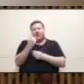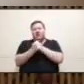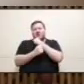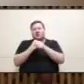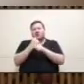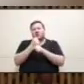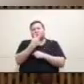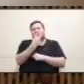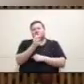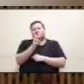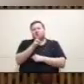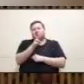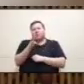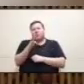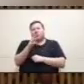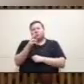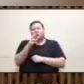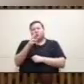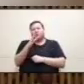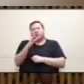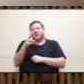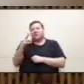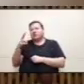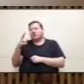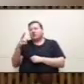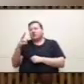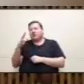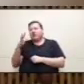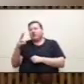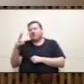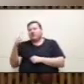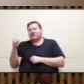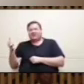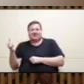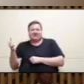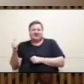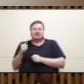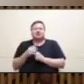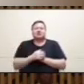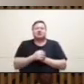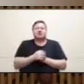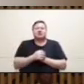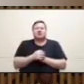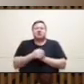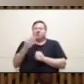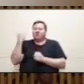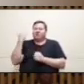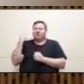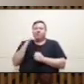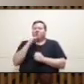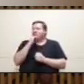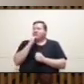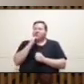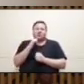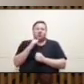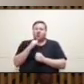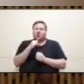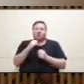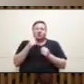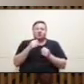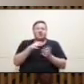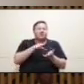2024, 2025, 2025, 2026. And it is common course that if you have an unfunded budget, you'll end up